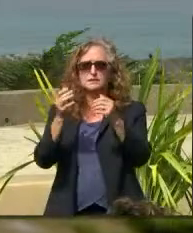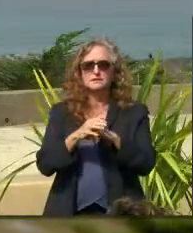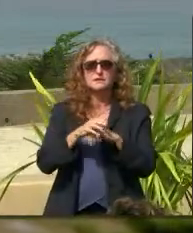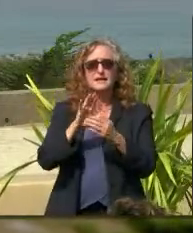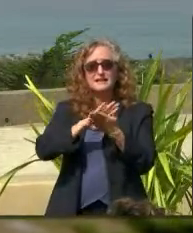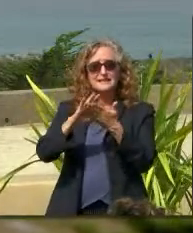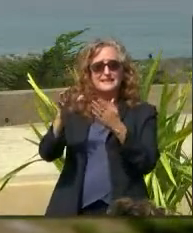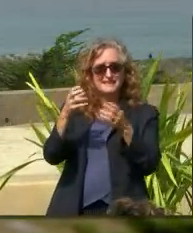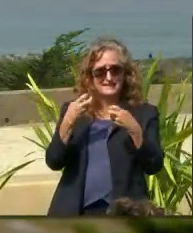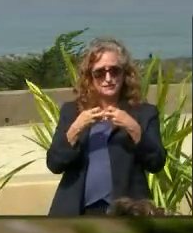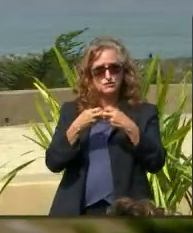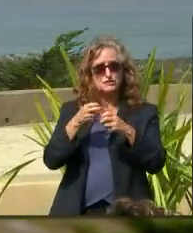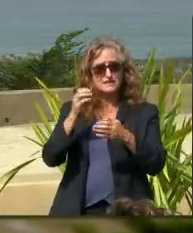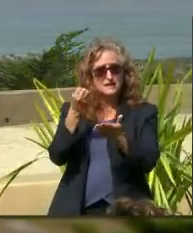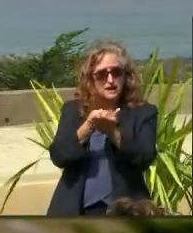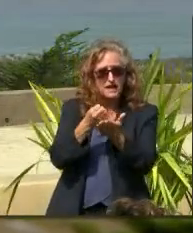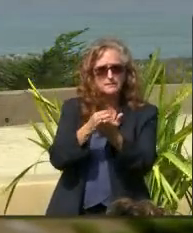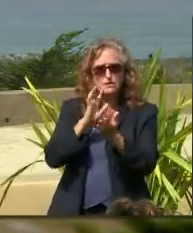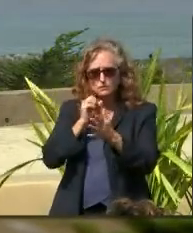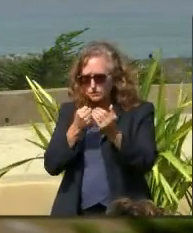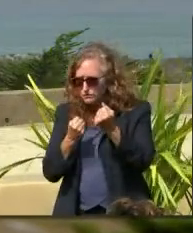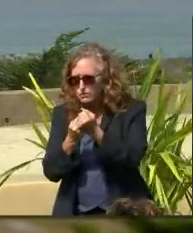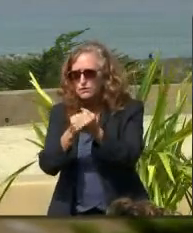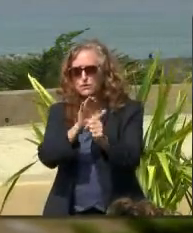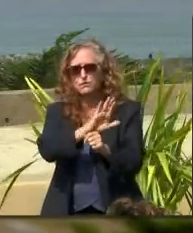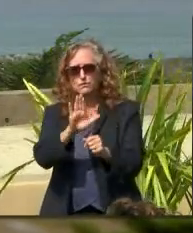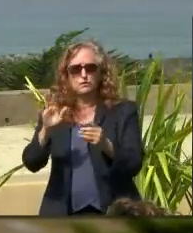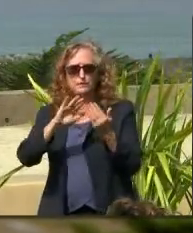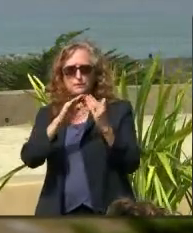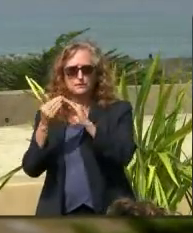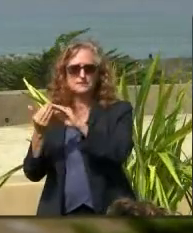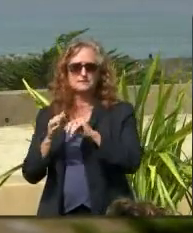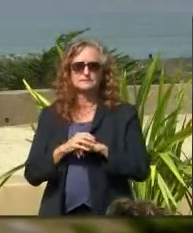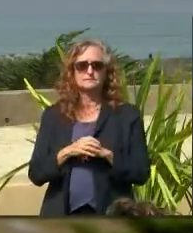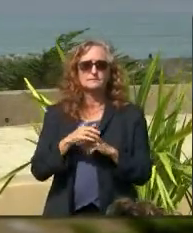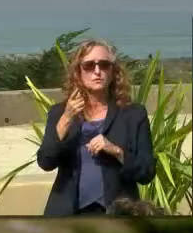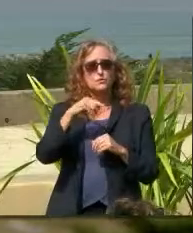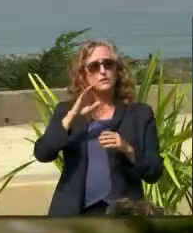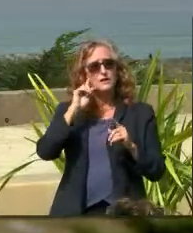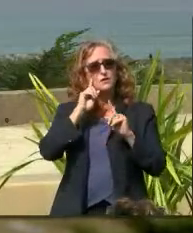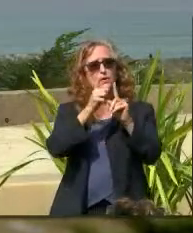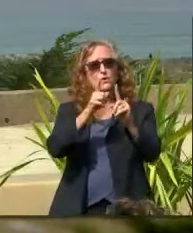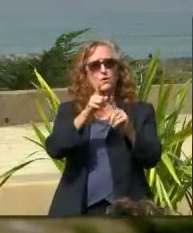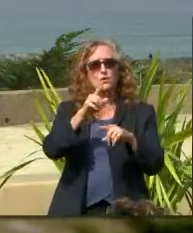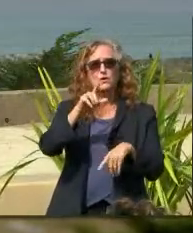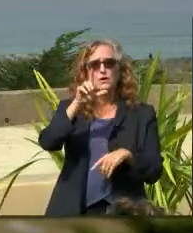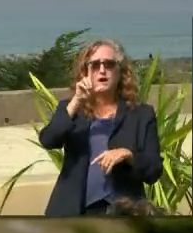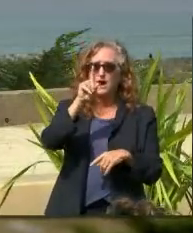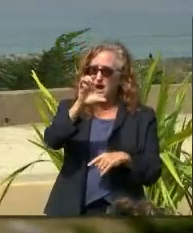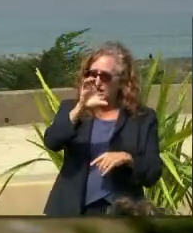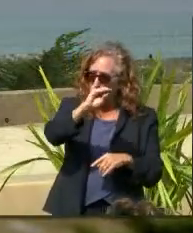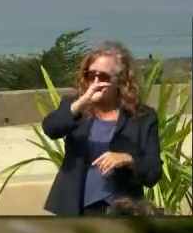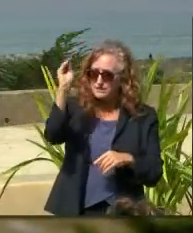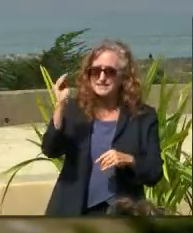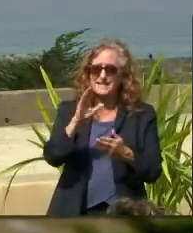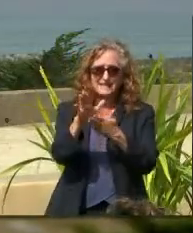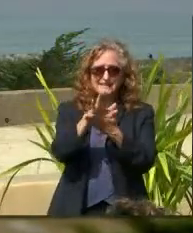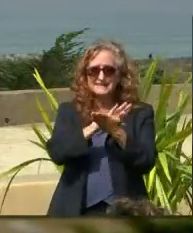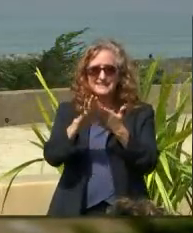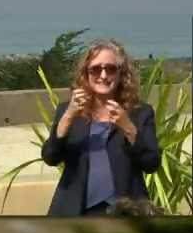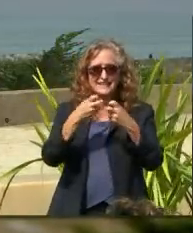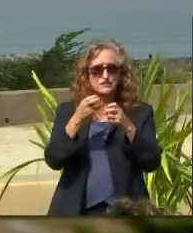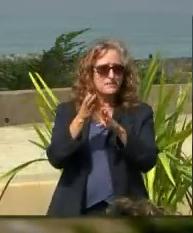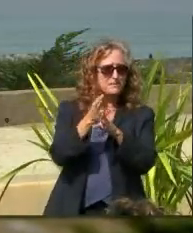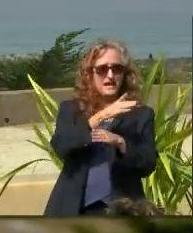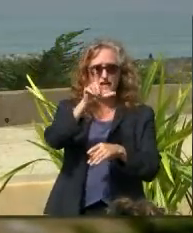Our timelines are 100% clean energy by 2040, one of the most ambitious in